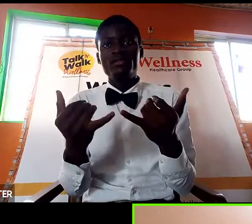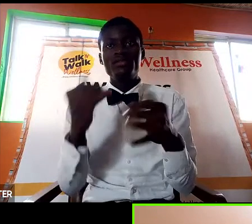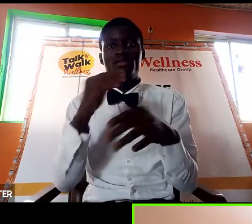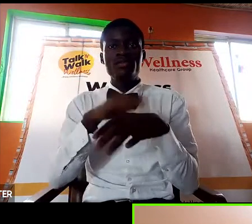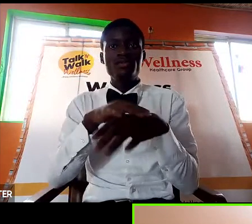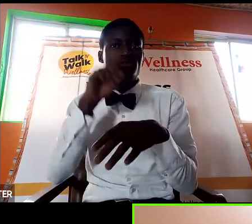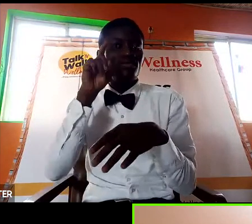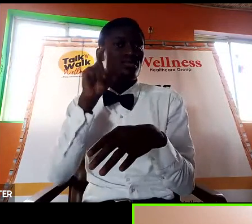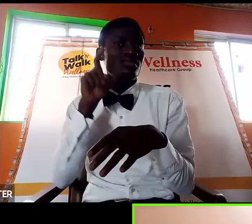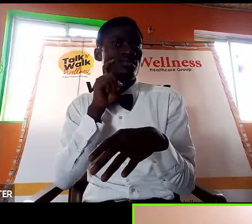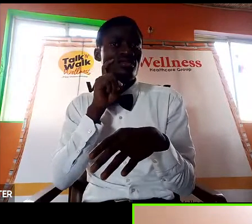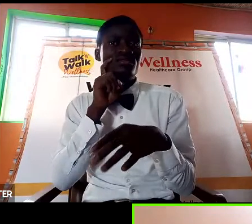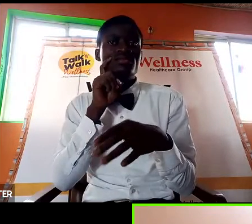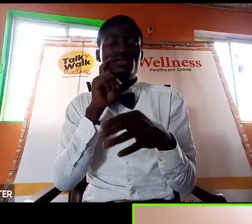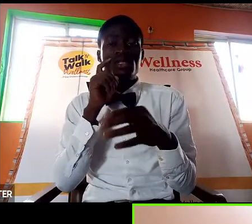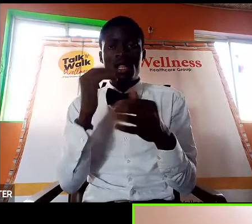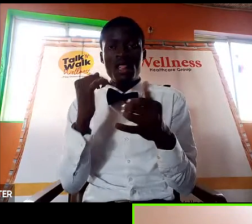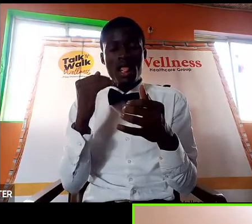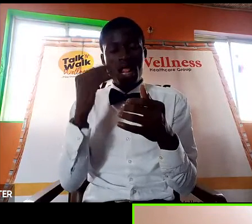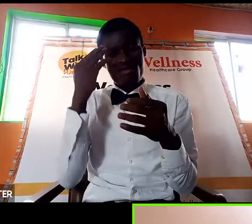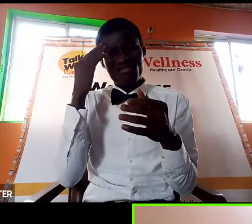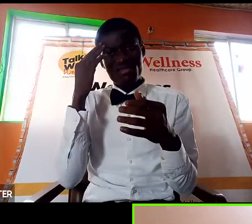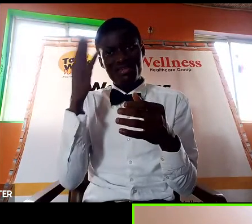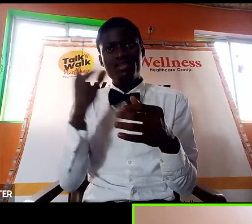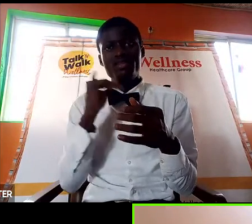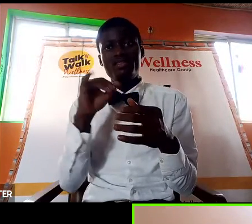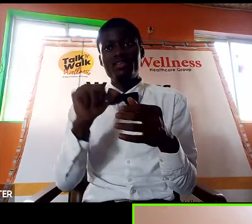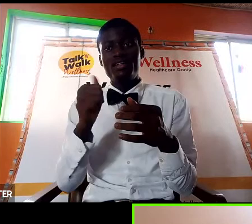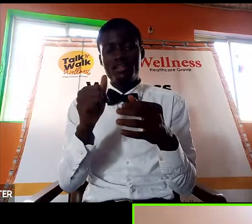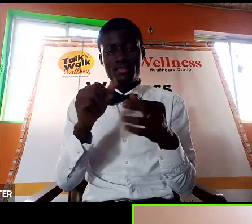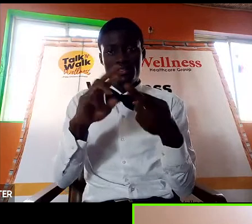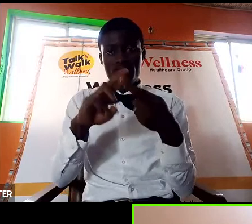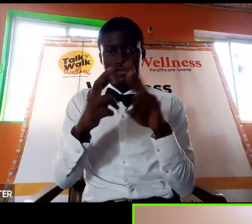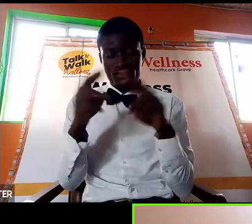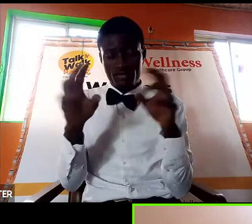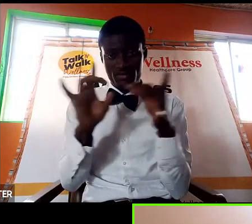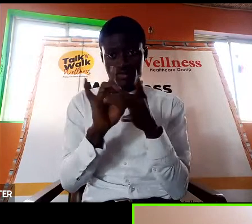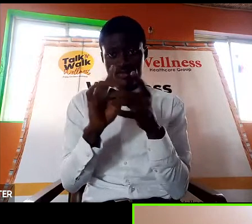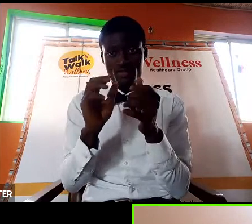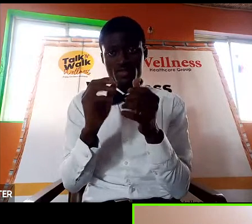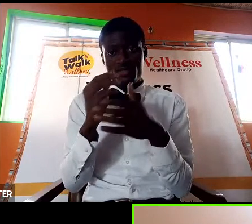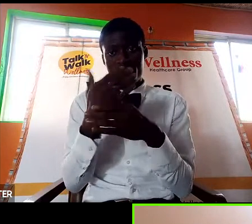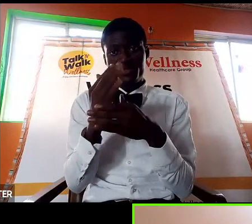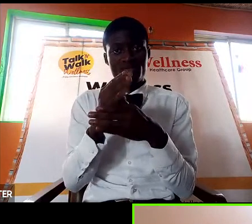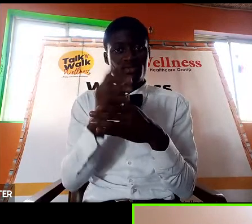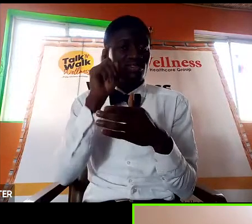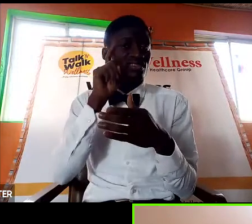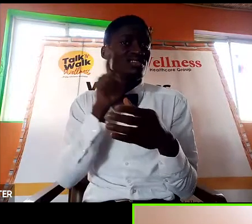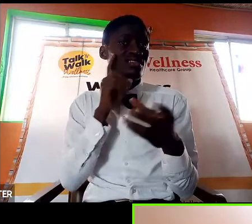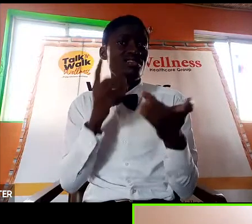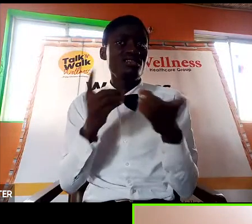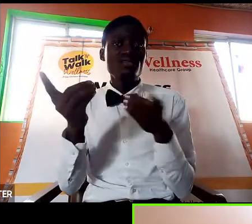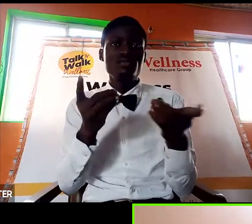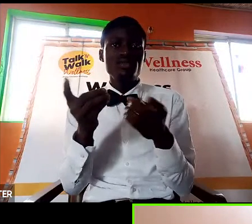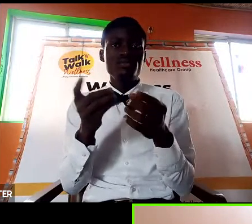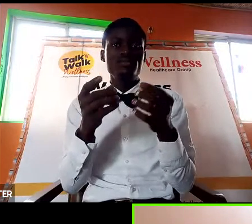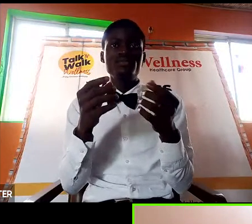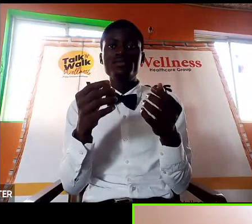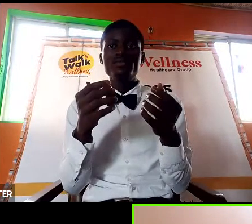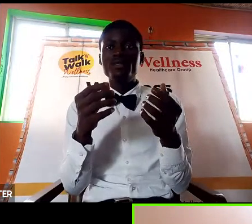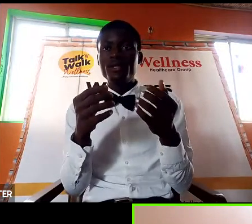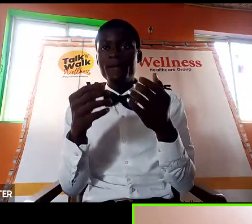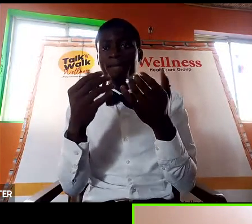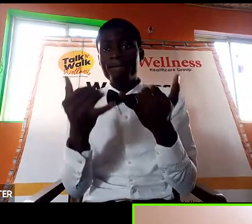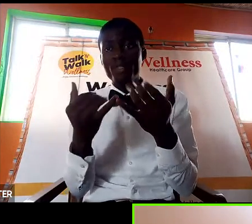correlation between weight and sex drive. Apart from the fact that you might be fatigued, and therefore the man that you